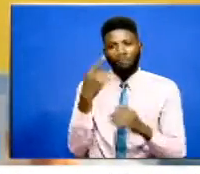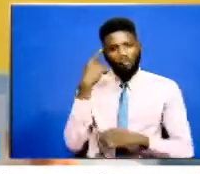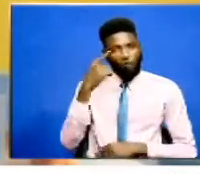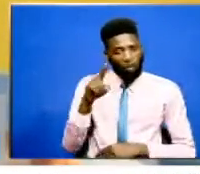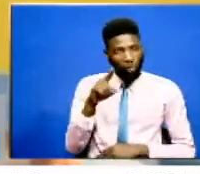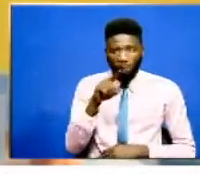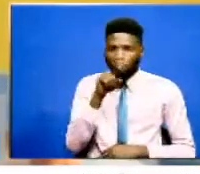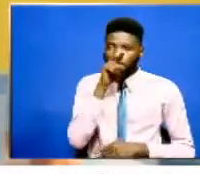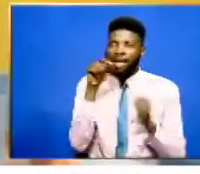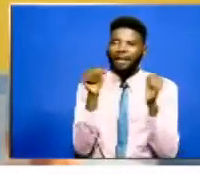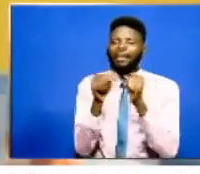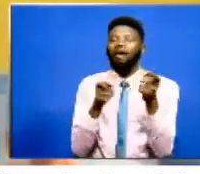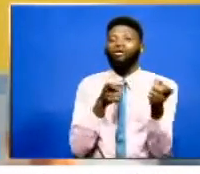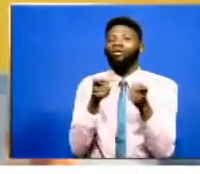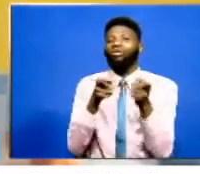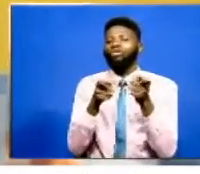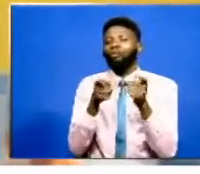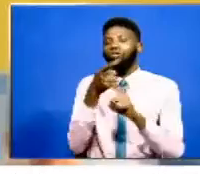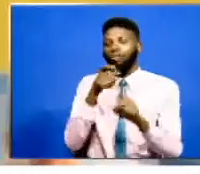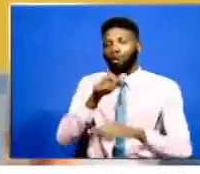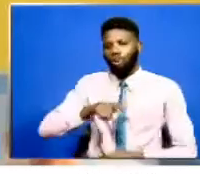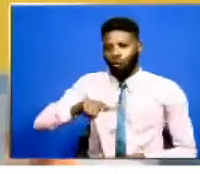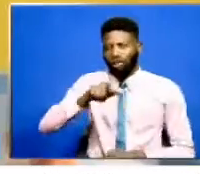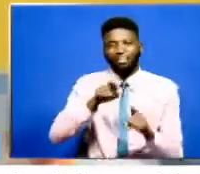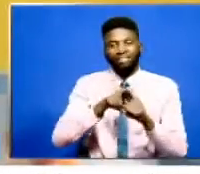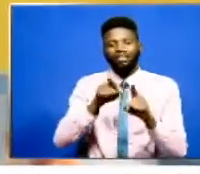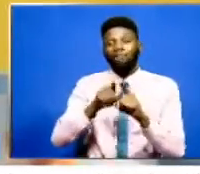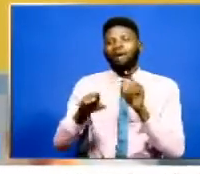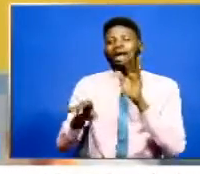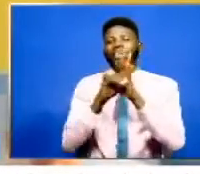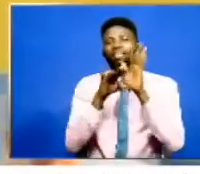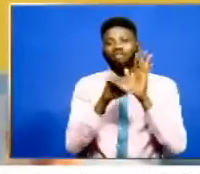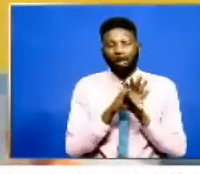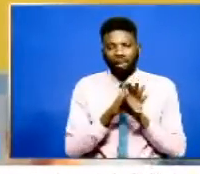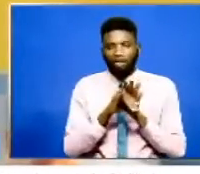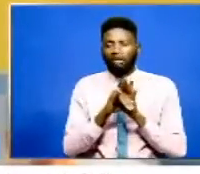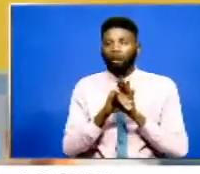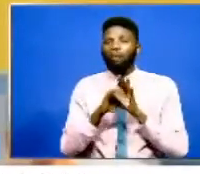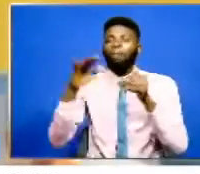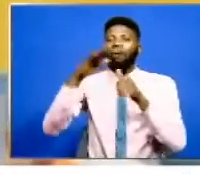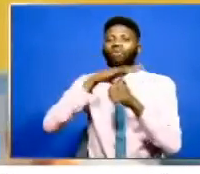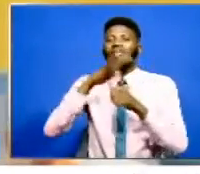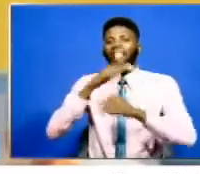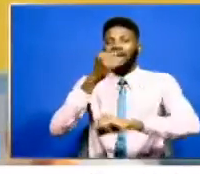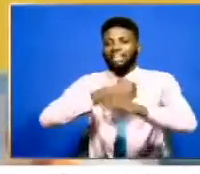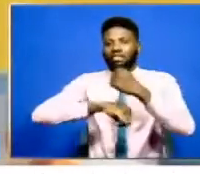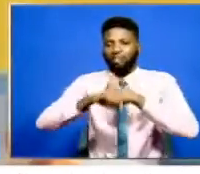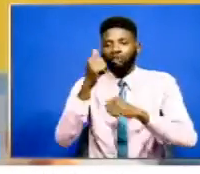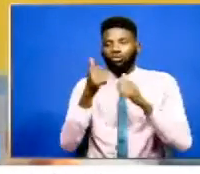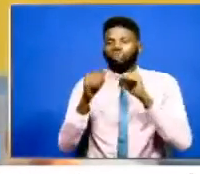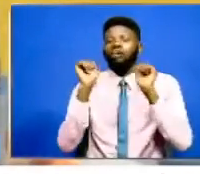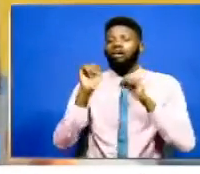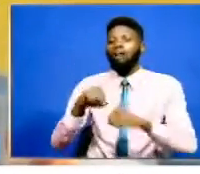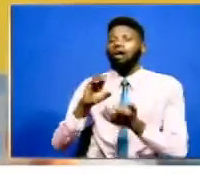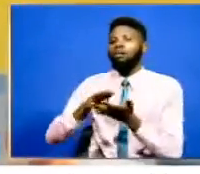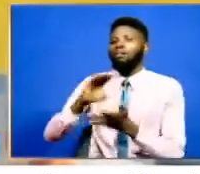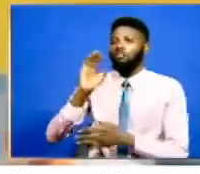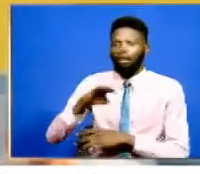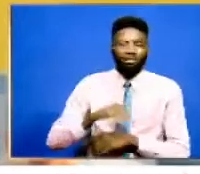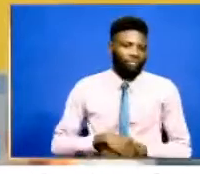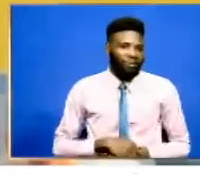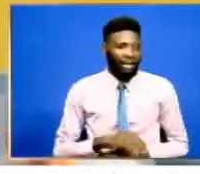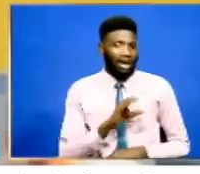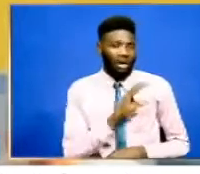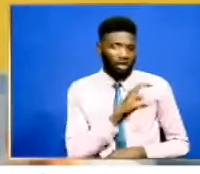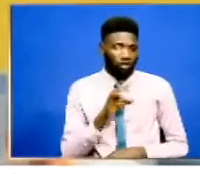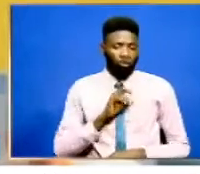identify priority activities for funding. This council will use their unique